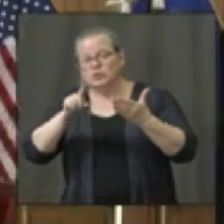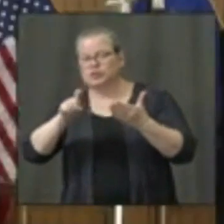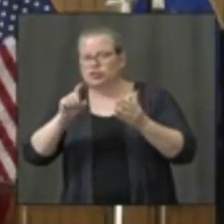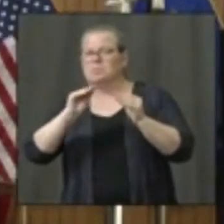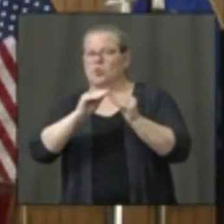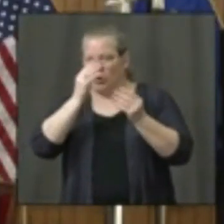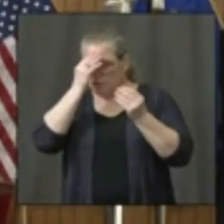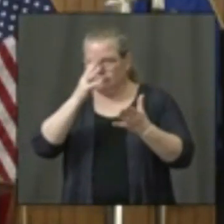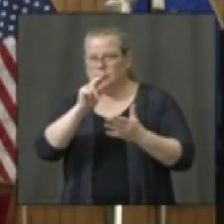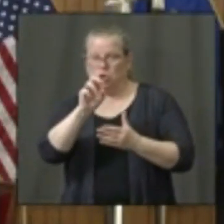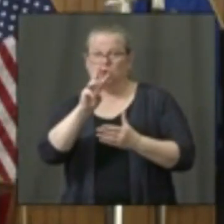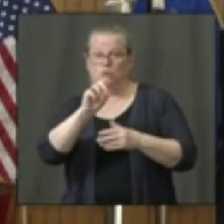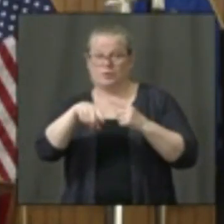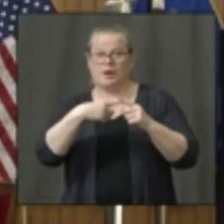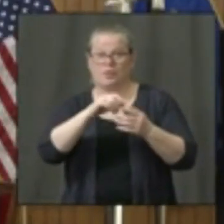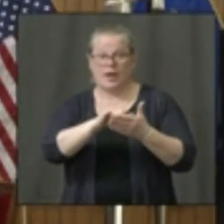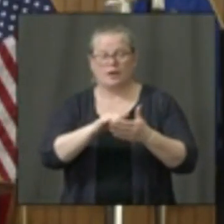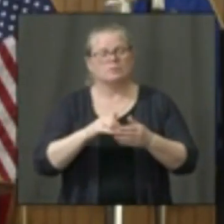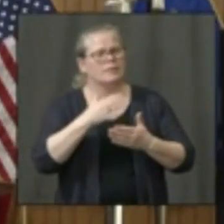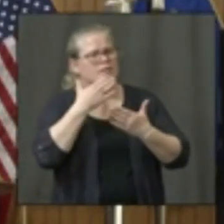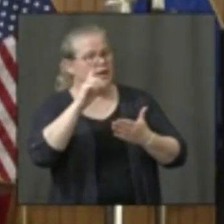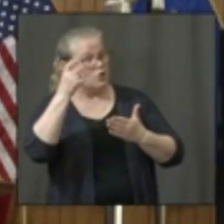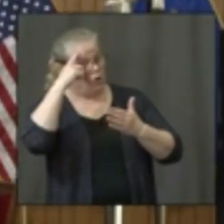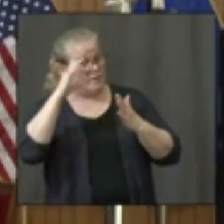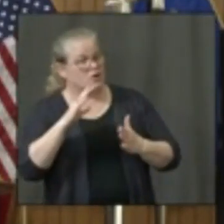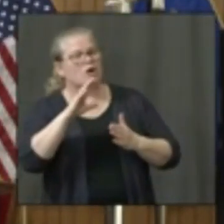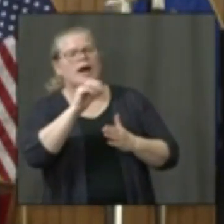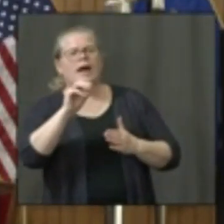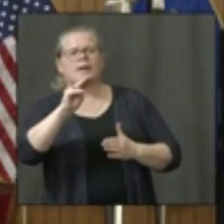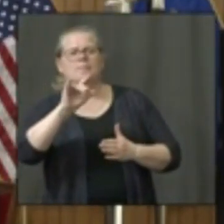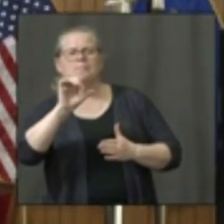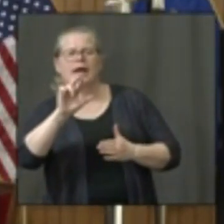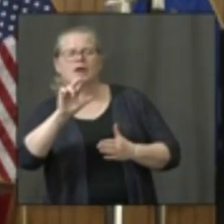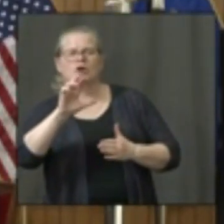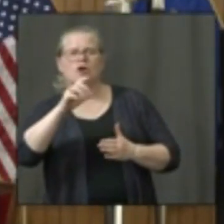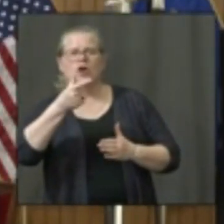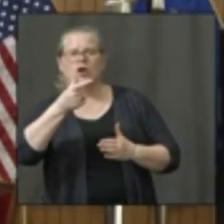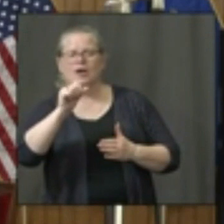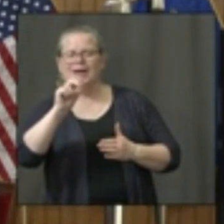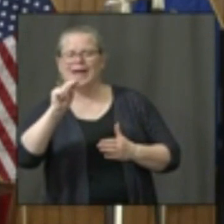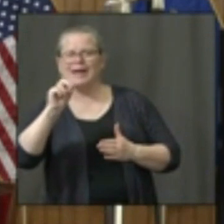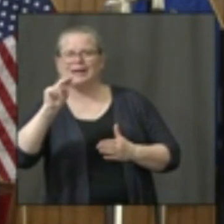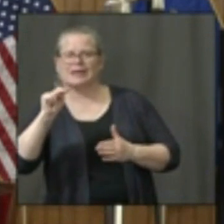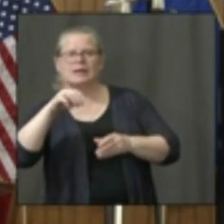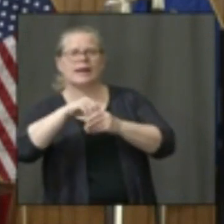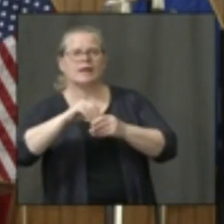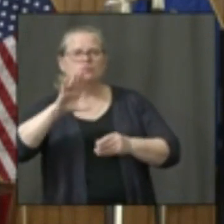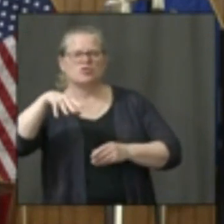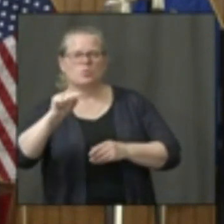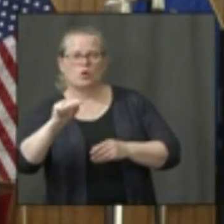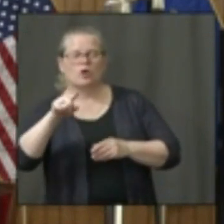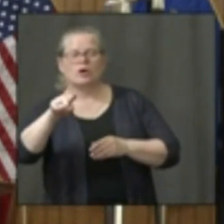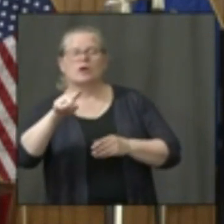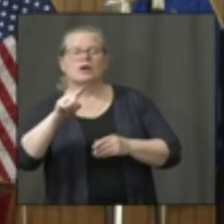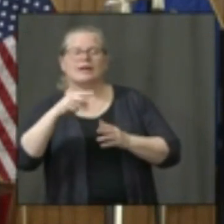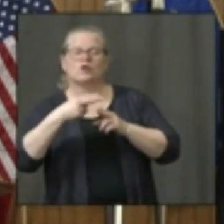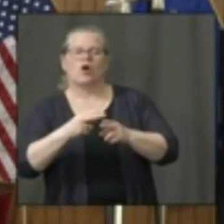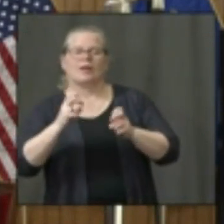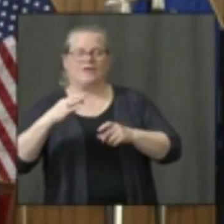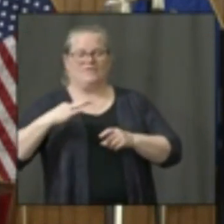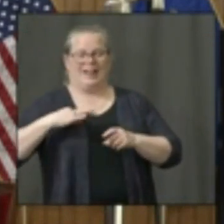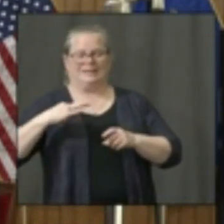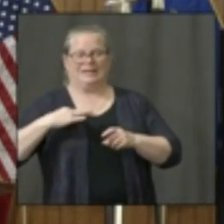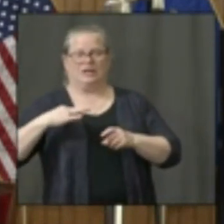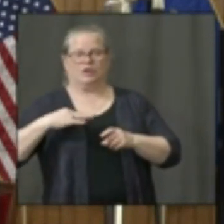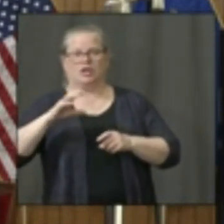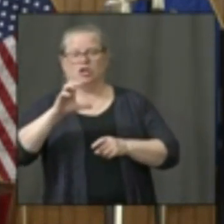Thanks, Governor. Also, Mayor Ganim in Bridgeport is declaring what he's calling a voluntary curfew at 8 p.m.